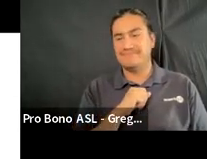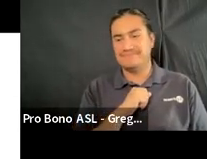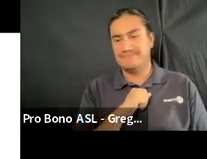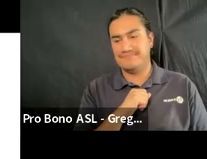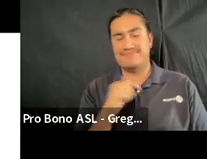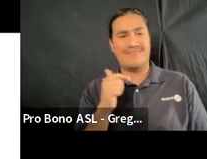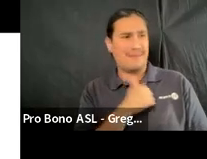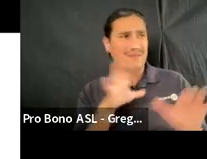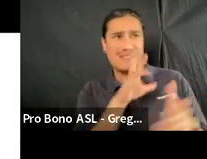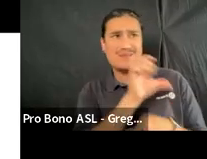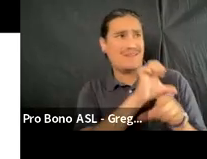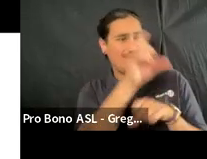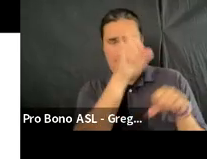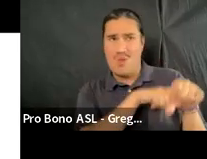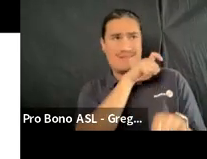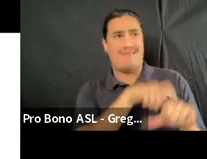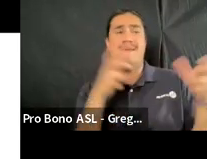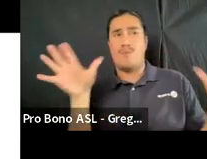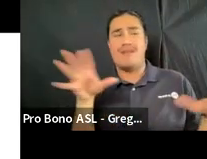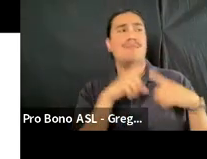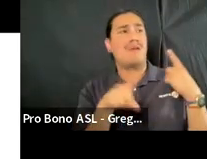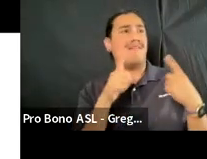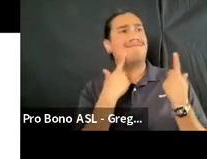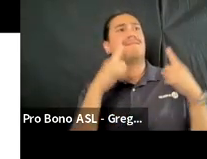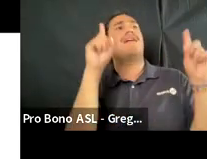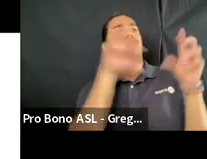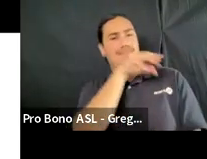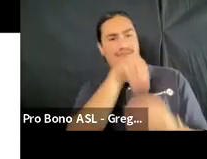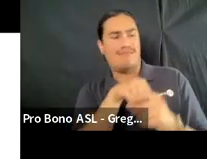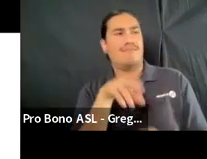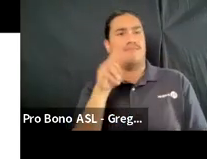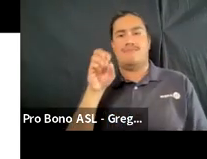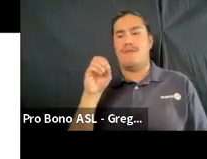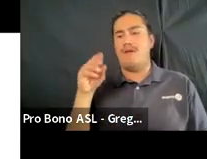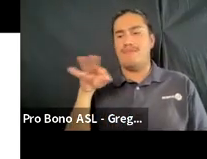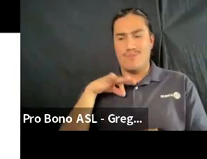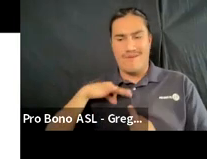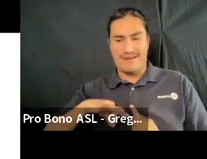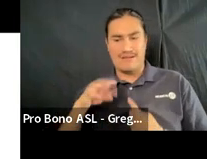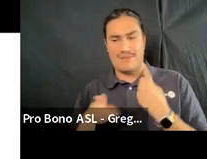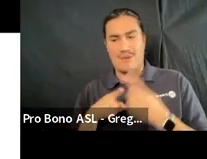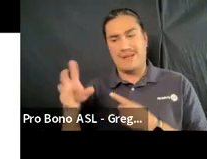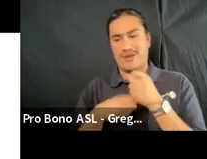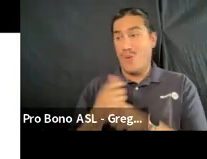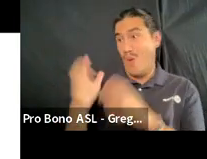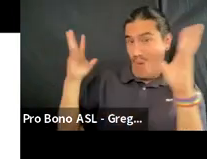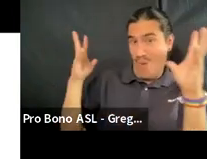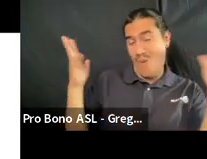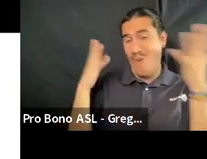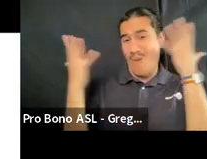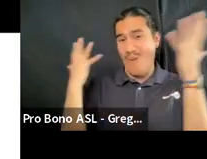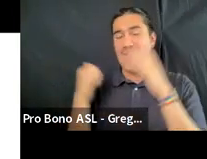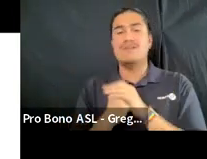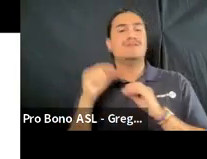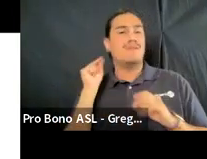I've been doing this work for quite a while, but I finally got incorporated as a nonprofit about a year ago. Yes. So